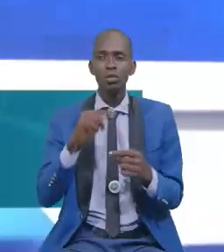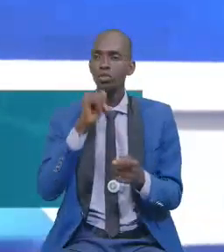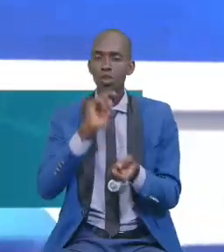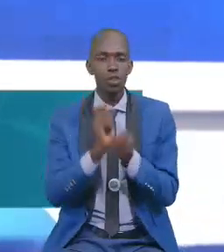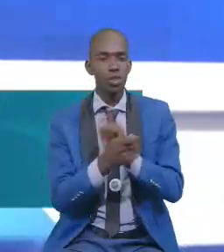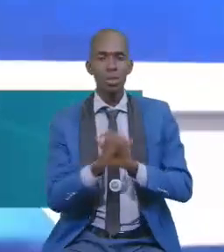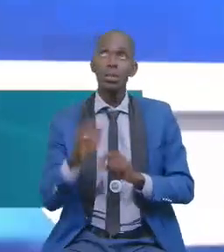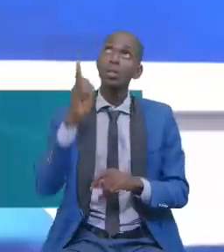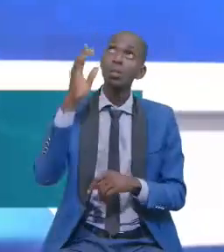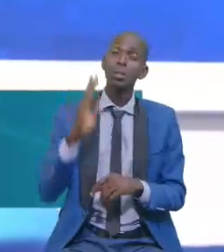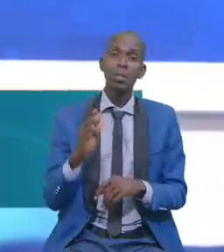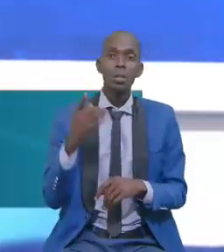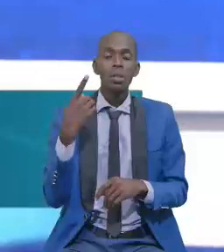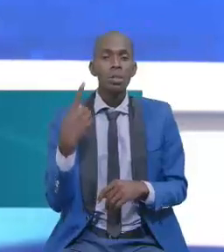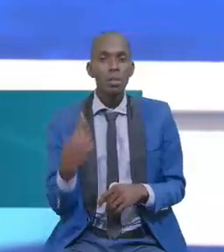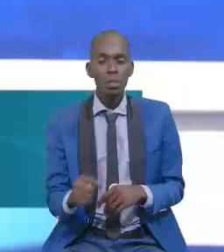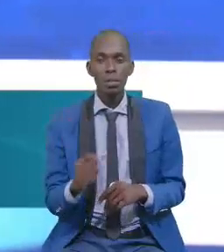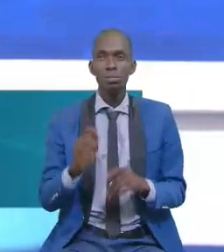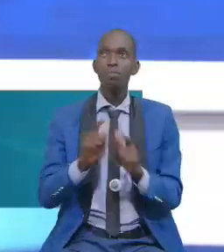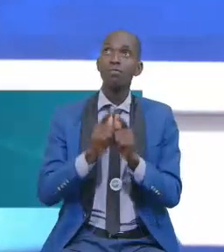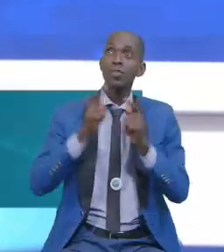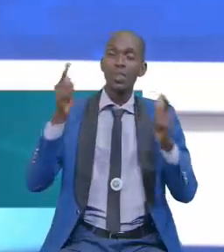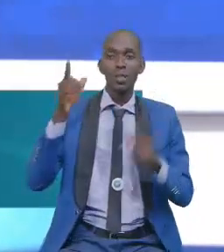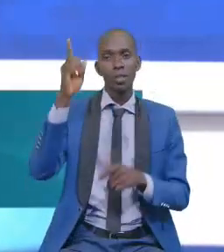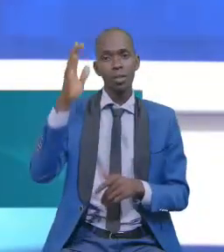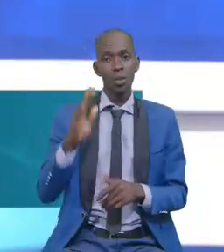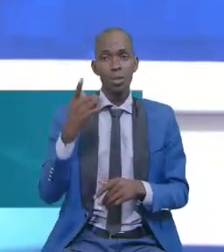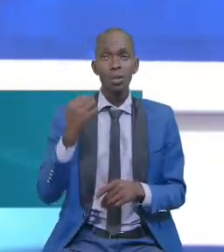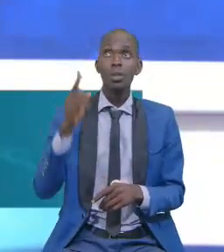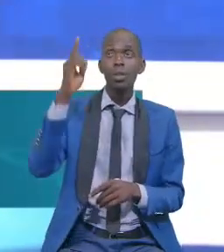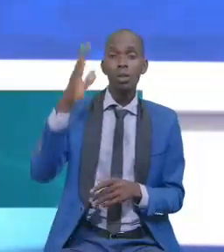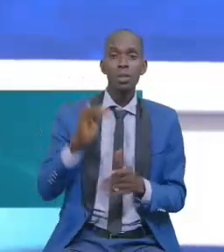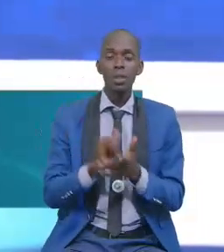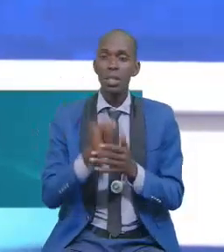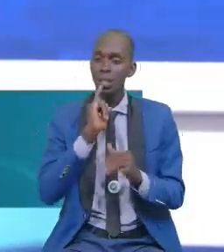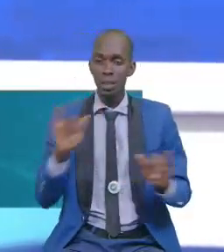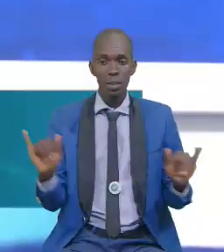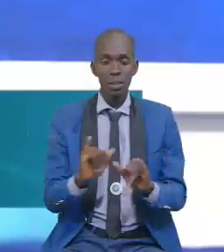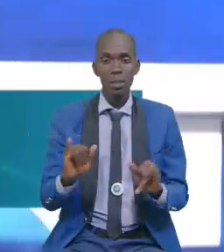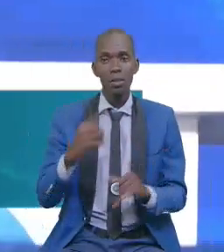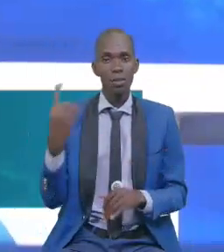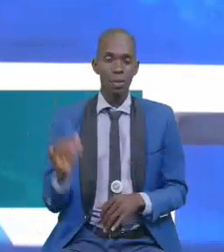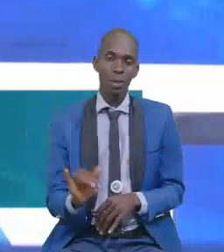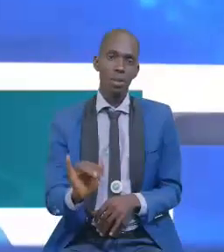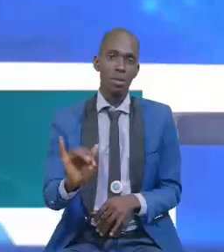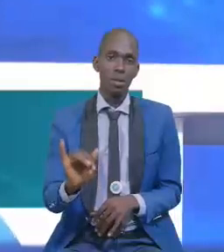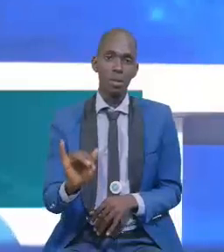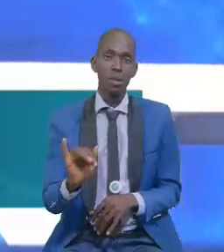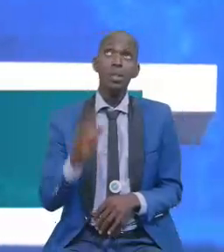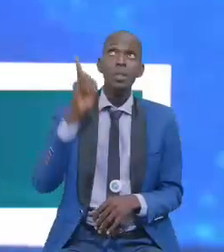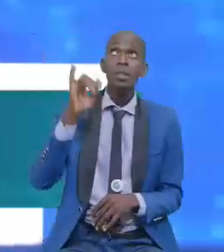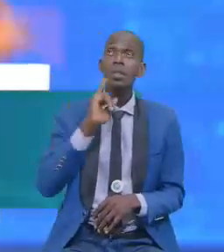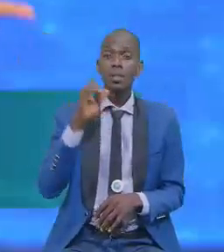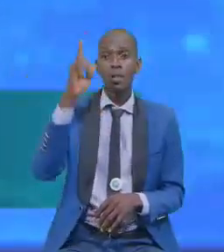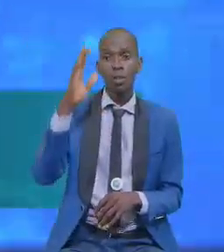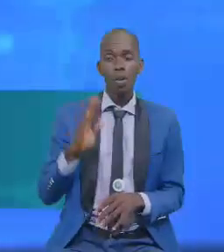the supernatural God, the God that is the same forever. This God that says, I